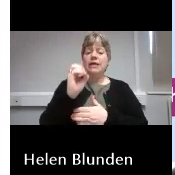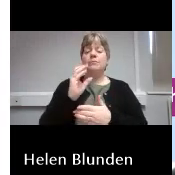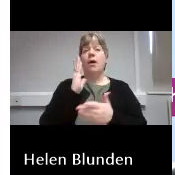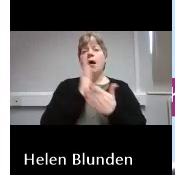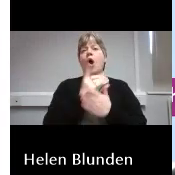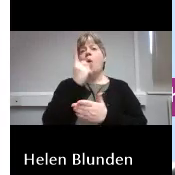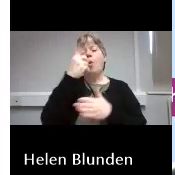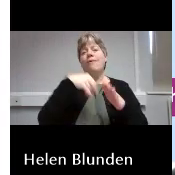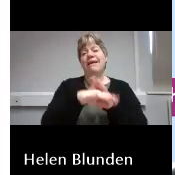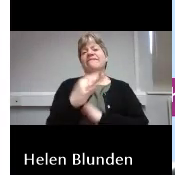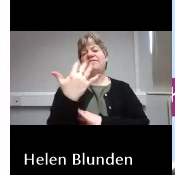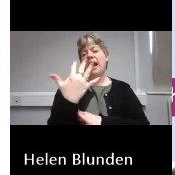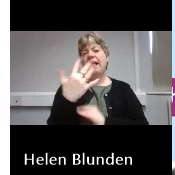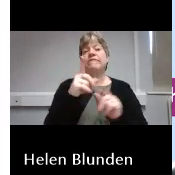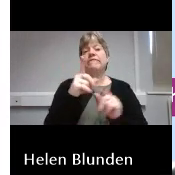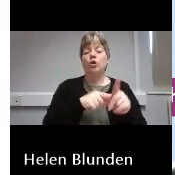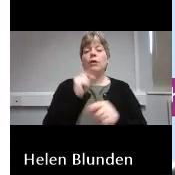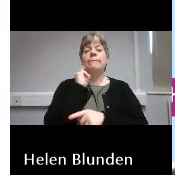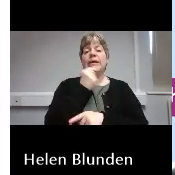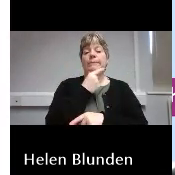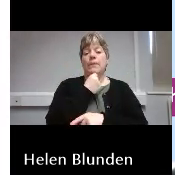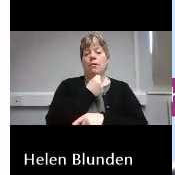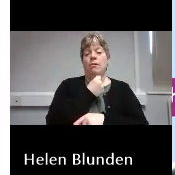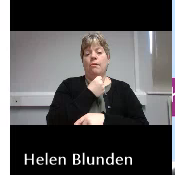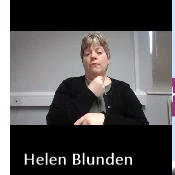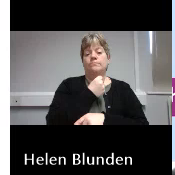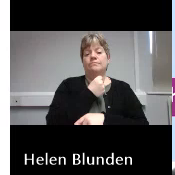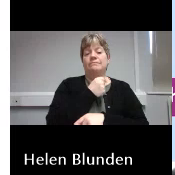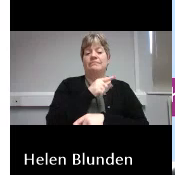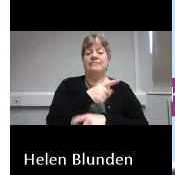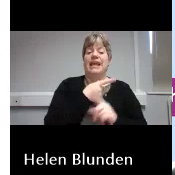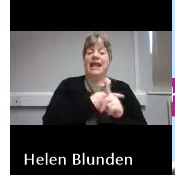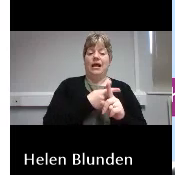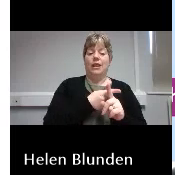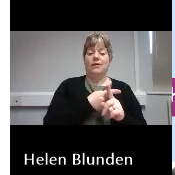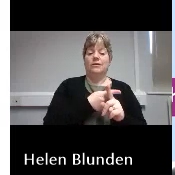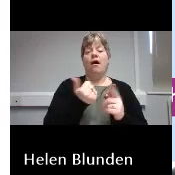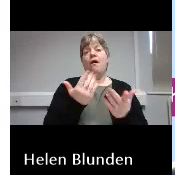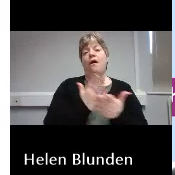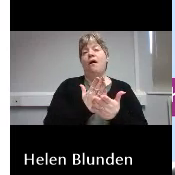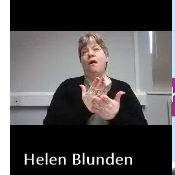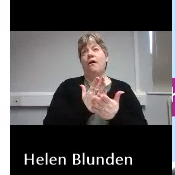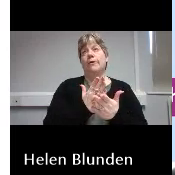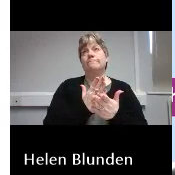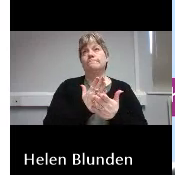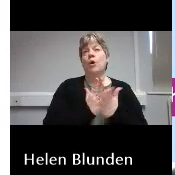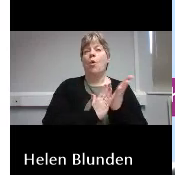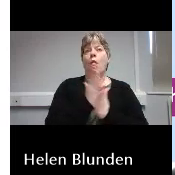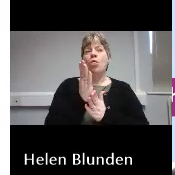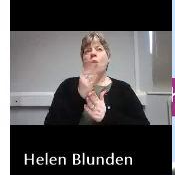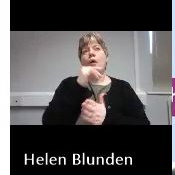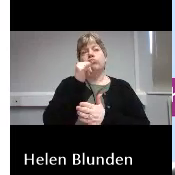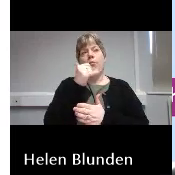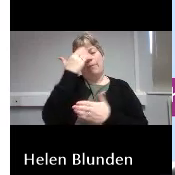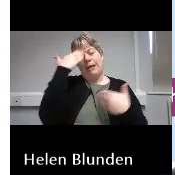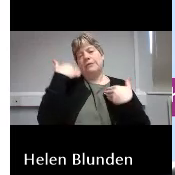5 young people in England are experiencing a probable mental